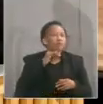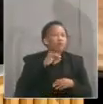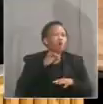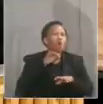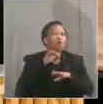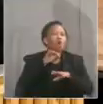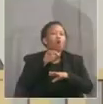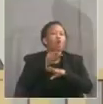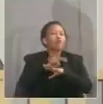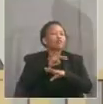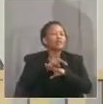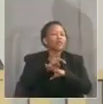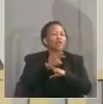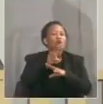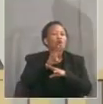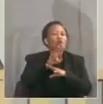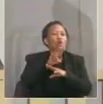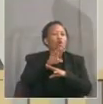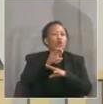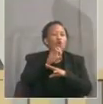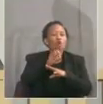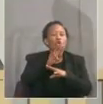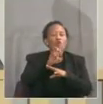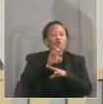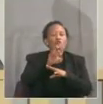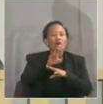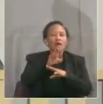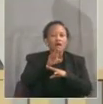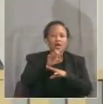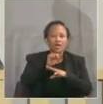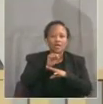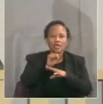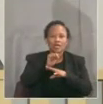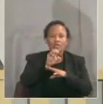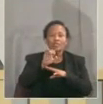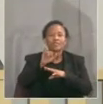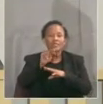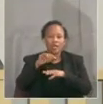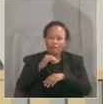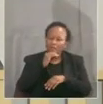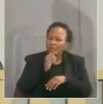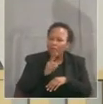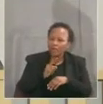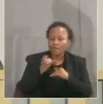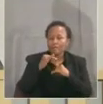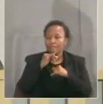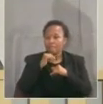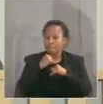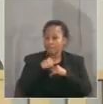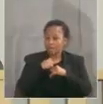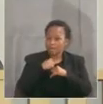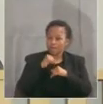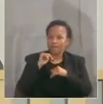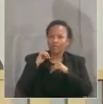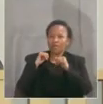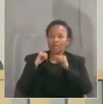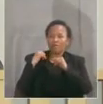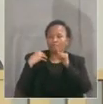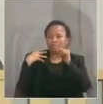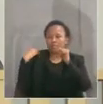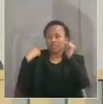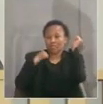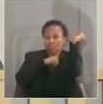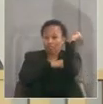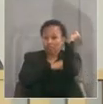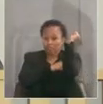context? The overseen by the National Steering Committee, I'm referring to the fact